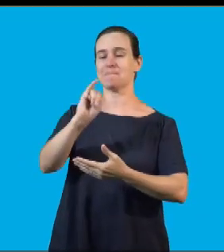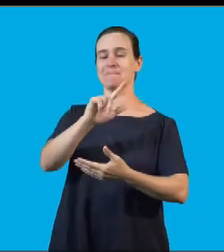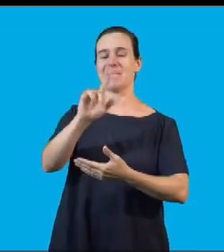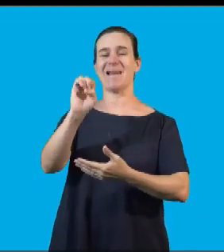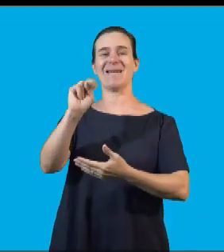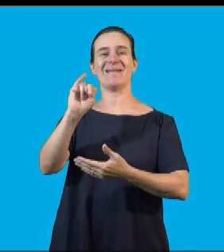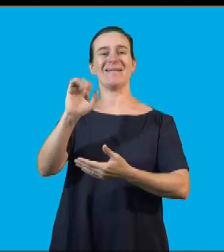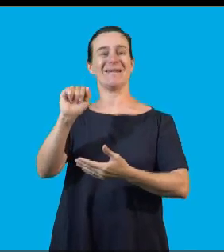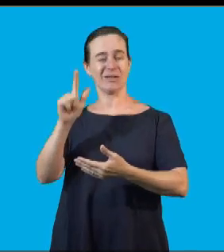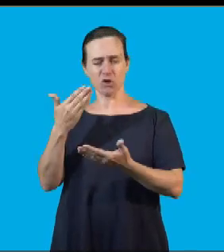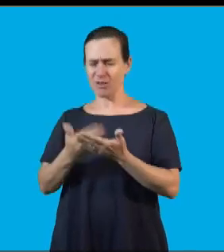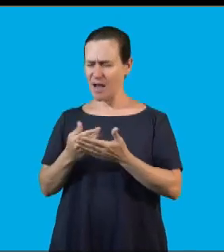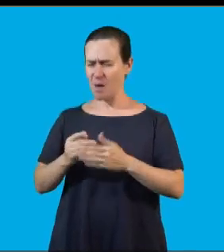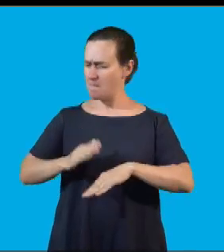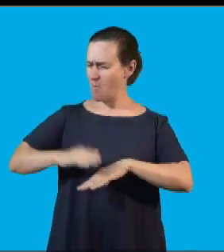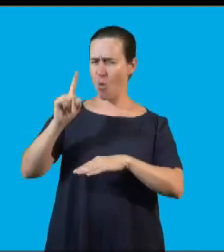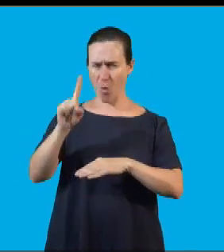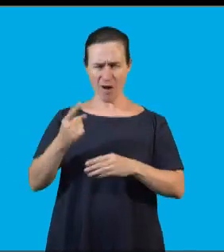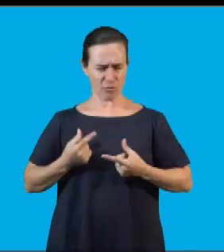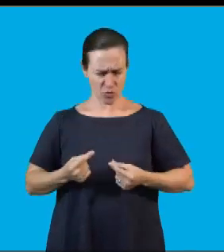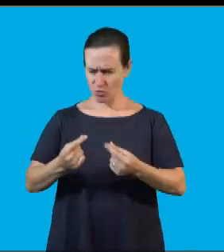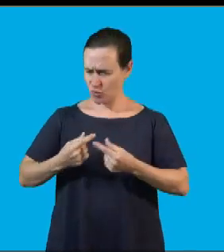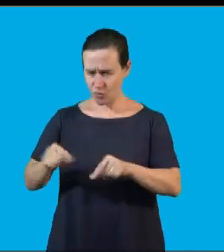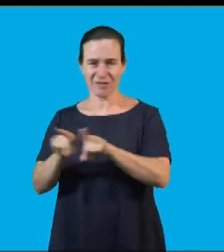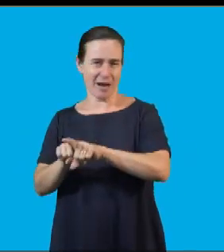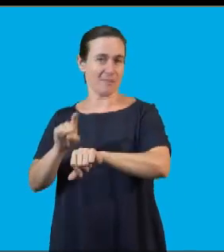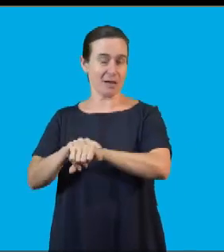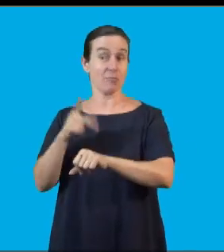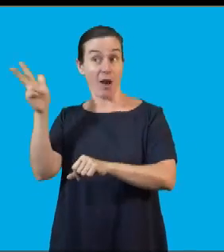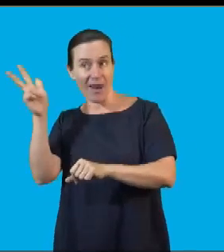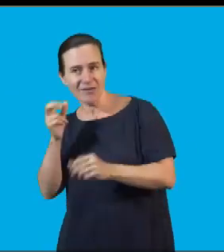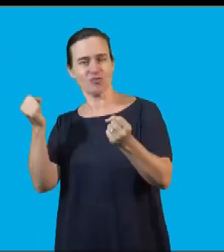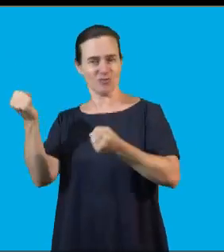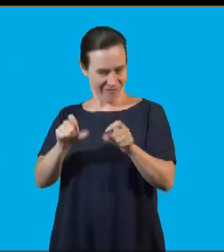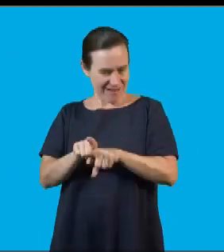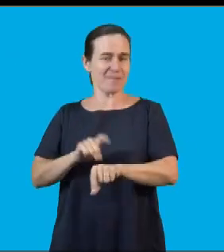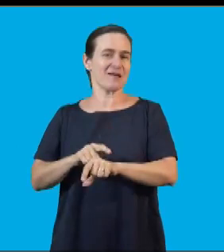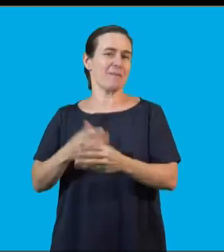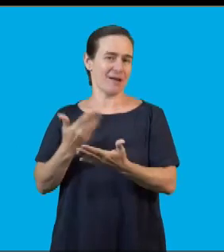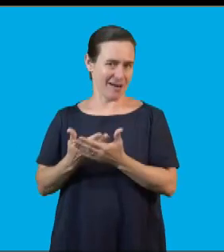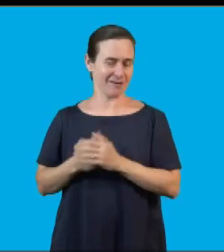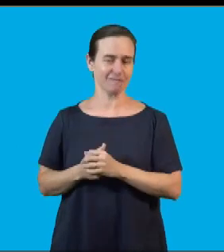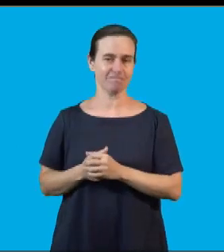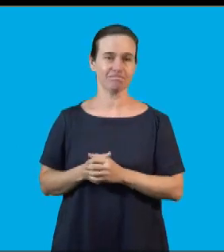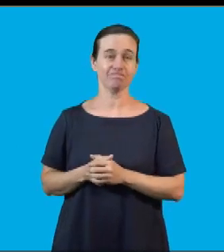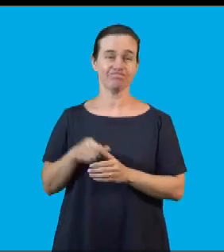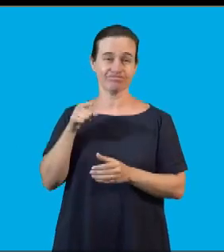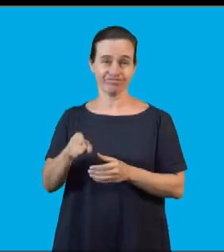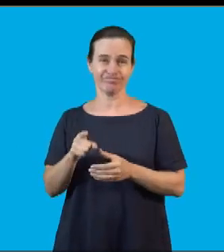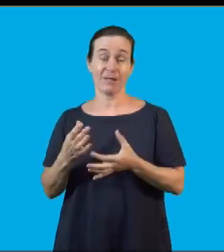are easily able to multitask by listening to an audiobook while driving. So this links